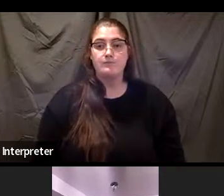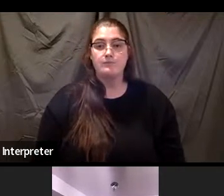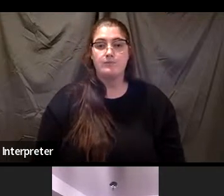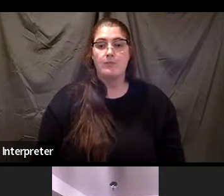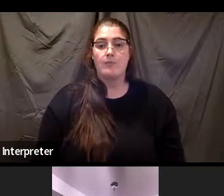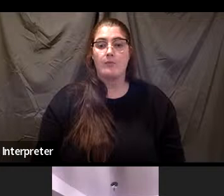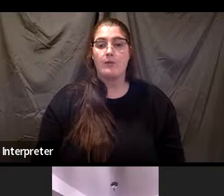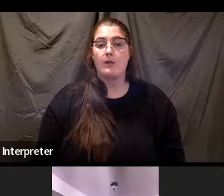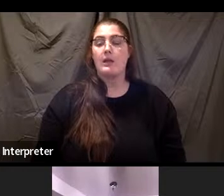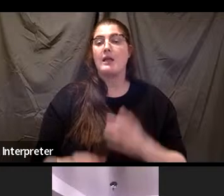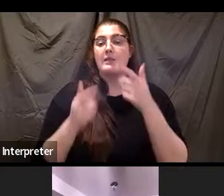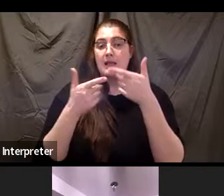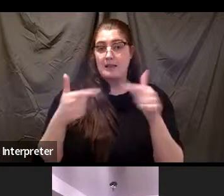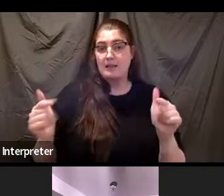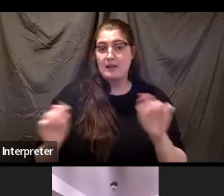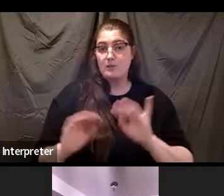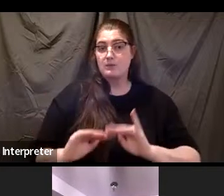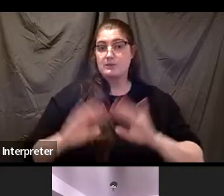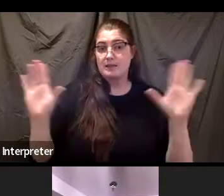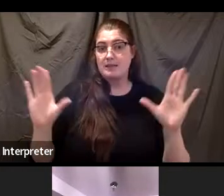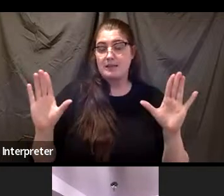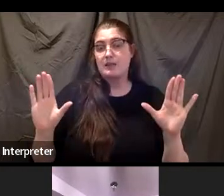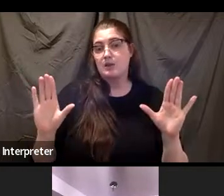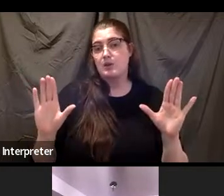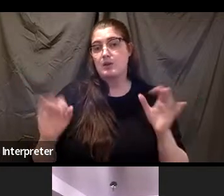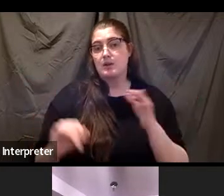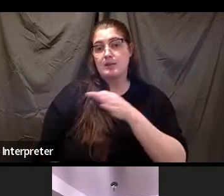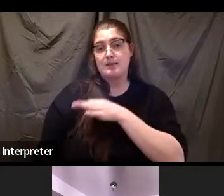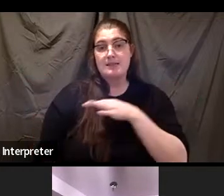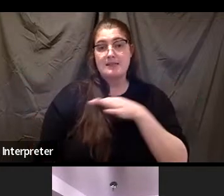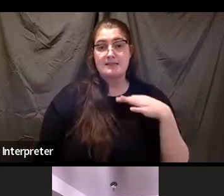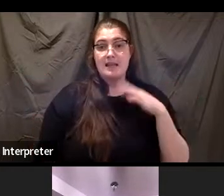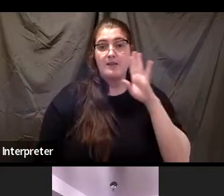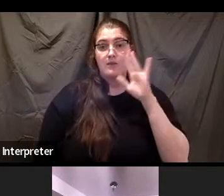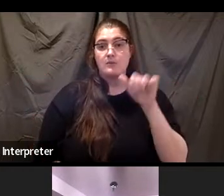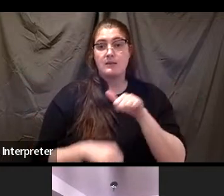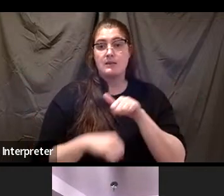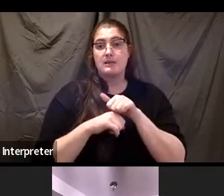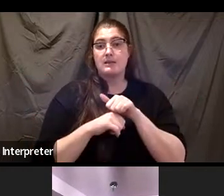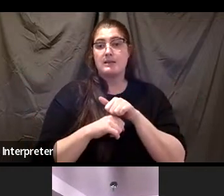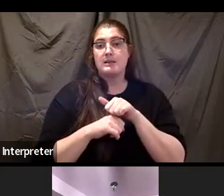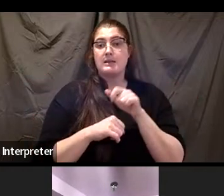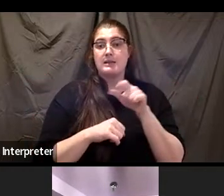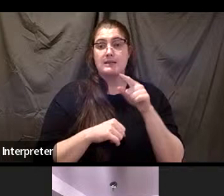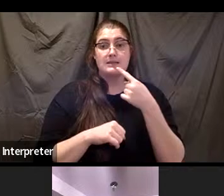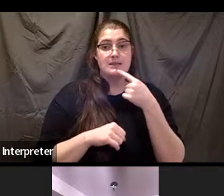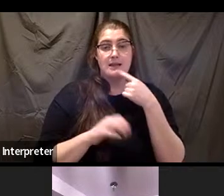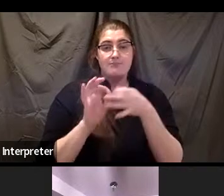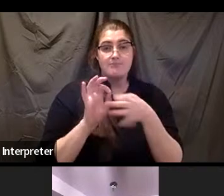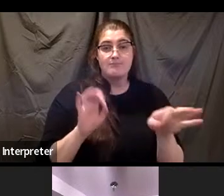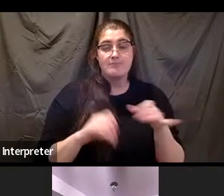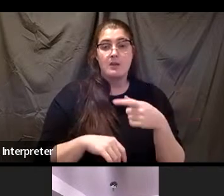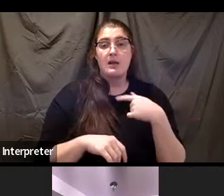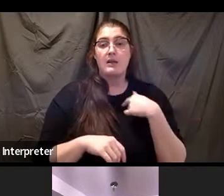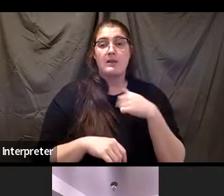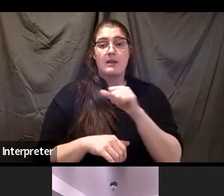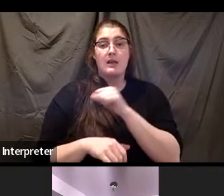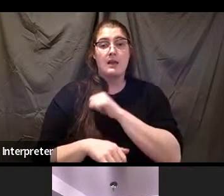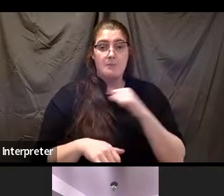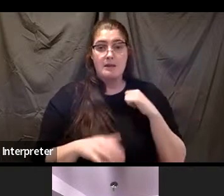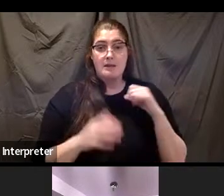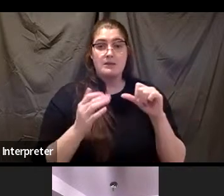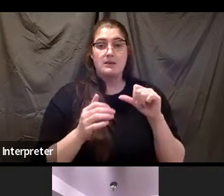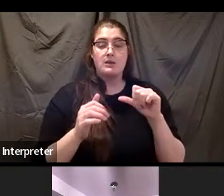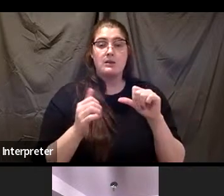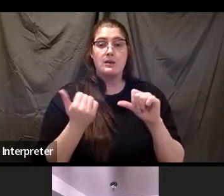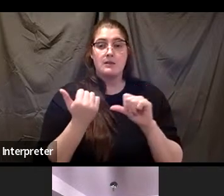The language is clear that the staff would be sent, it says here, the administrative position will report to the ANC